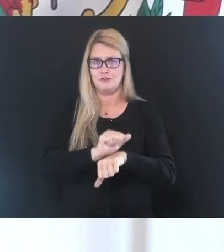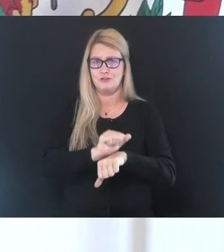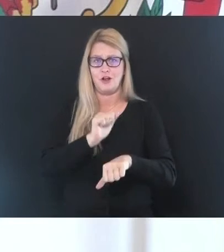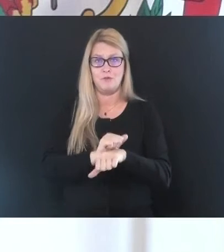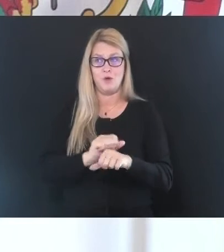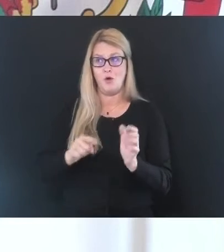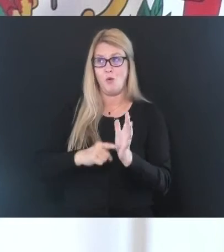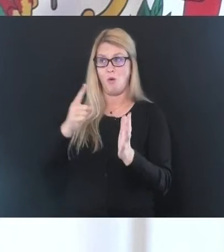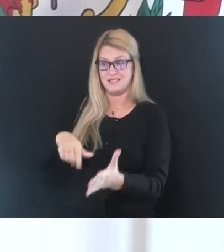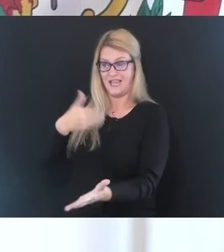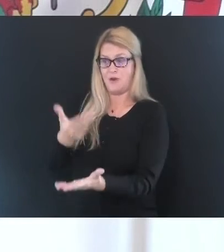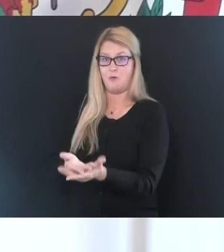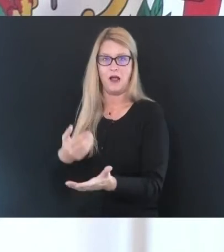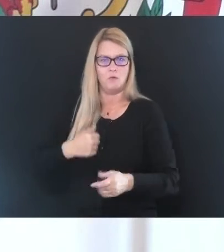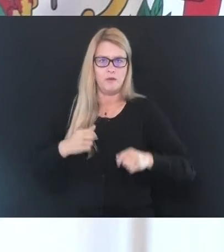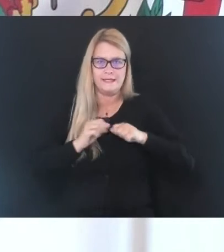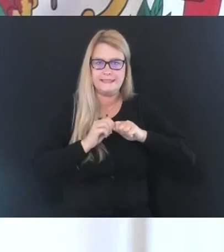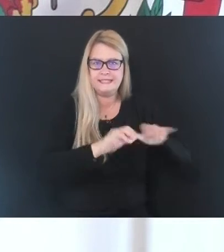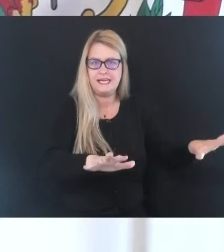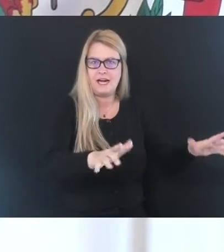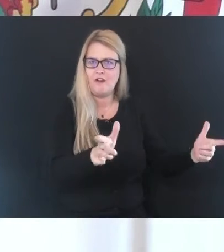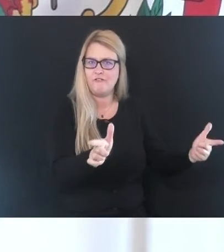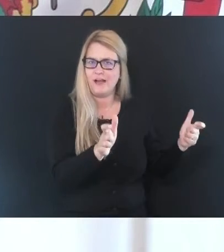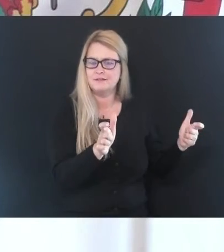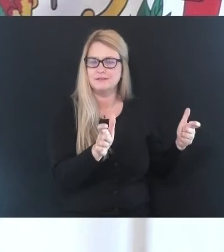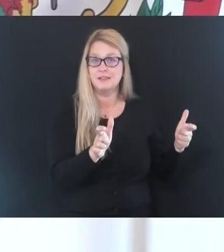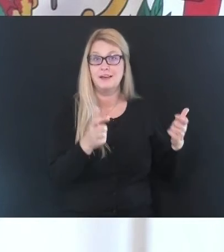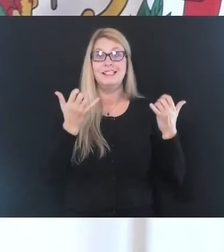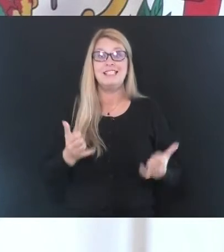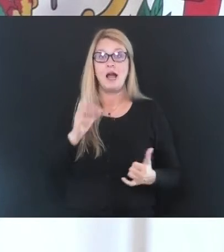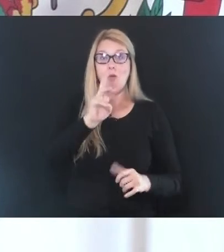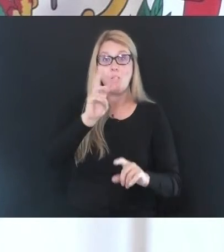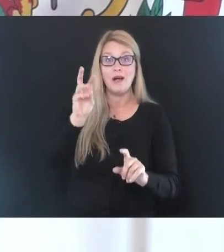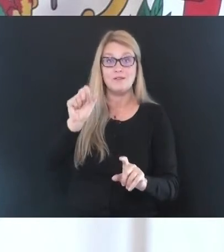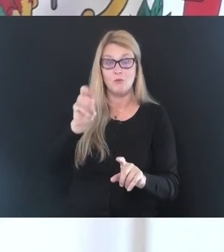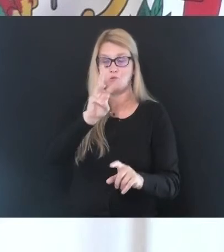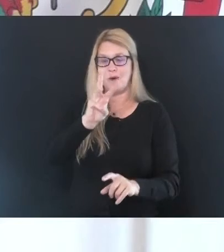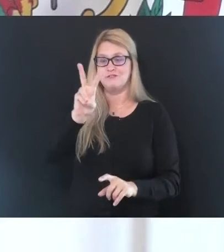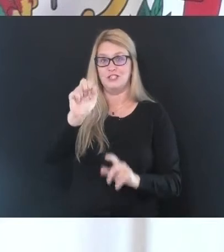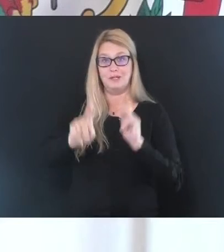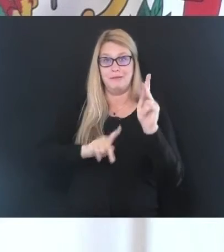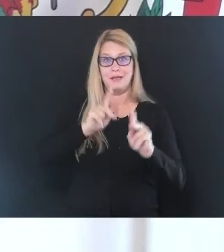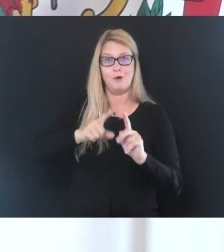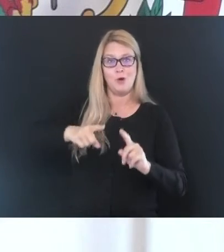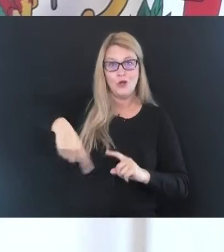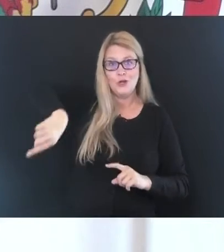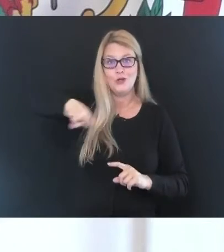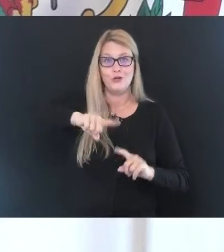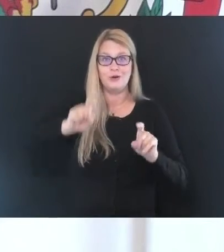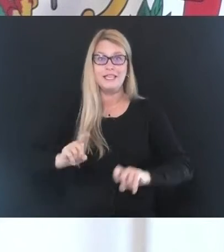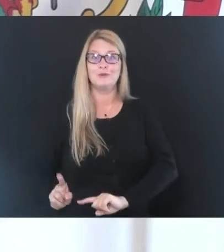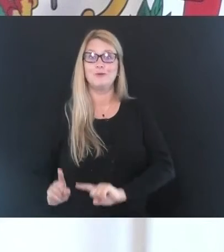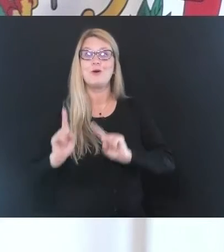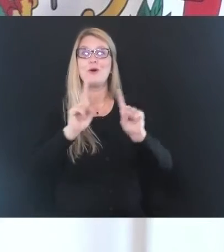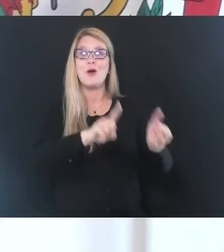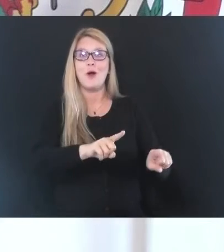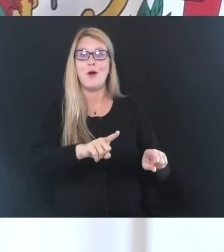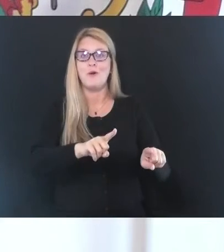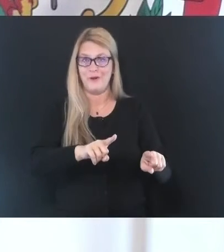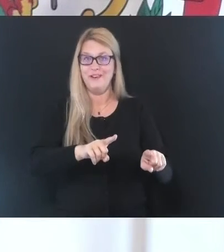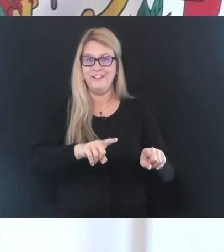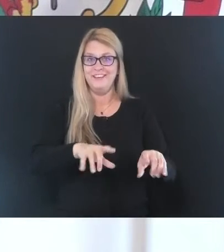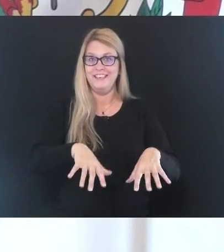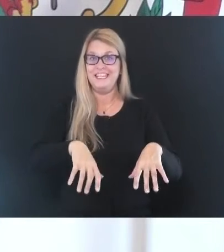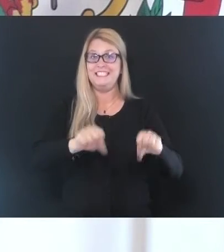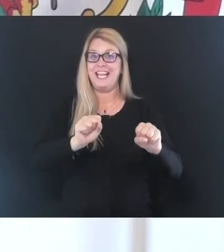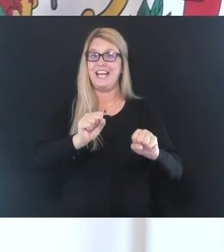Now it's up to our West Virginians to answer the call and take the vaccine when it becomes available to